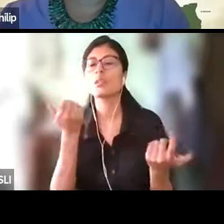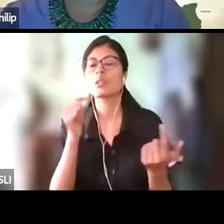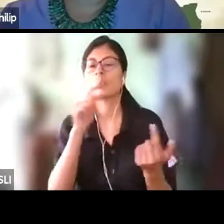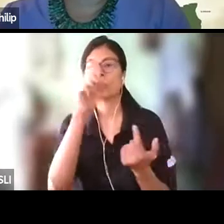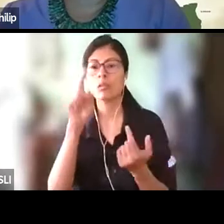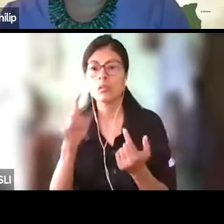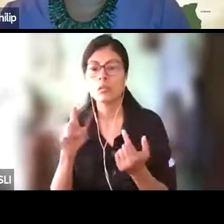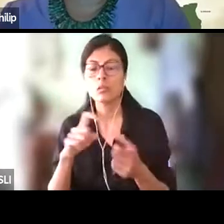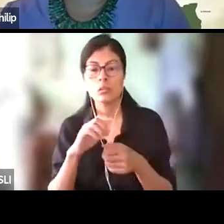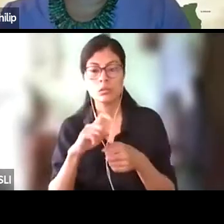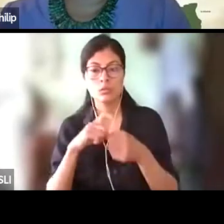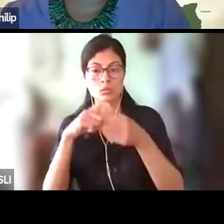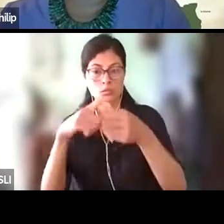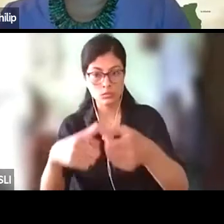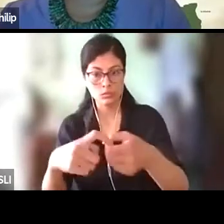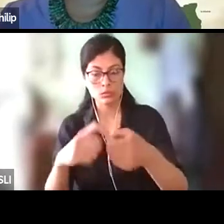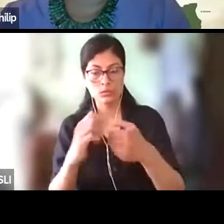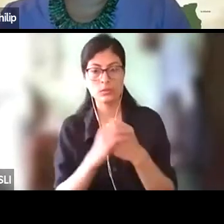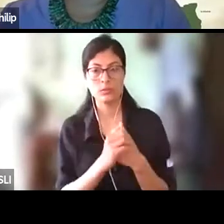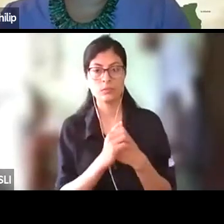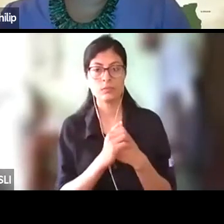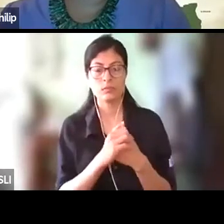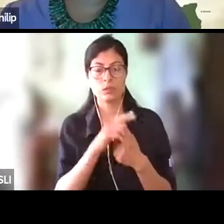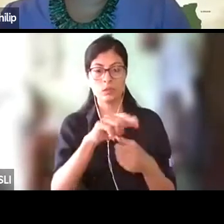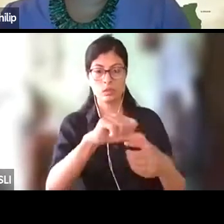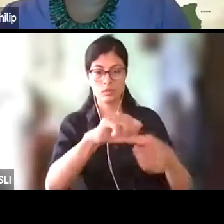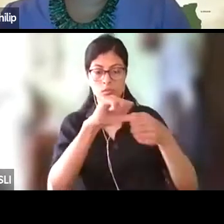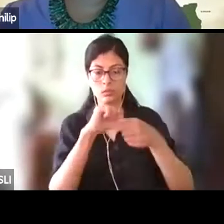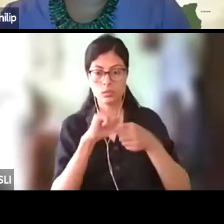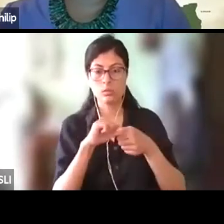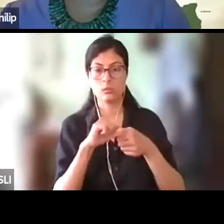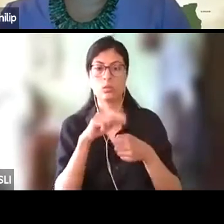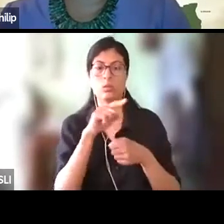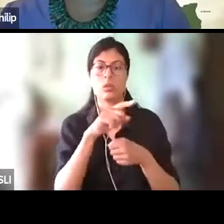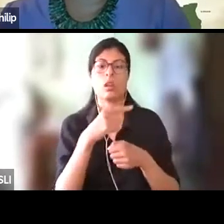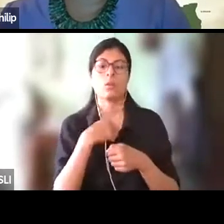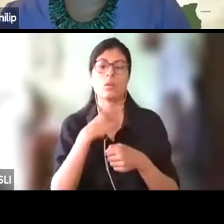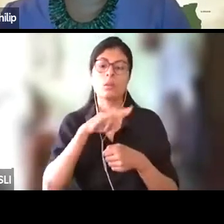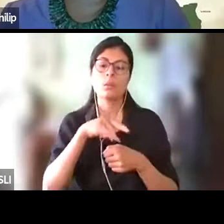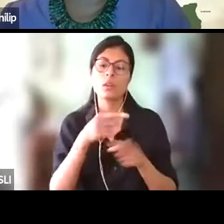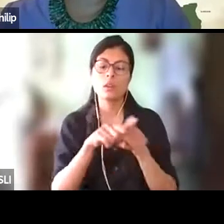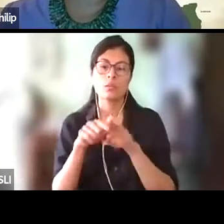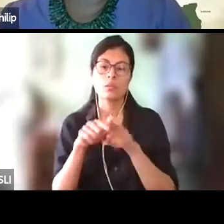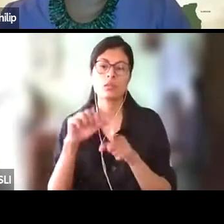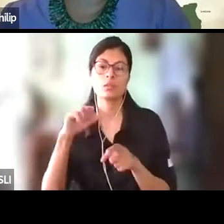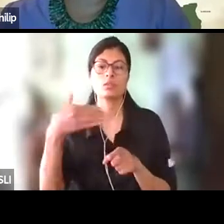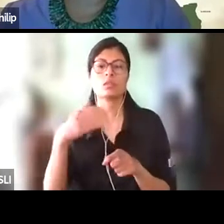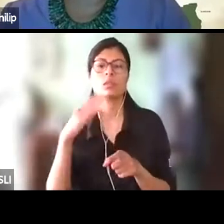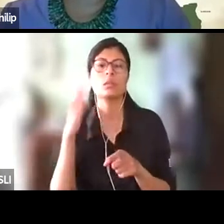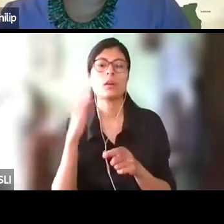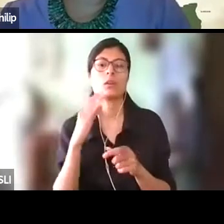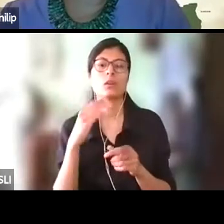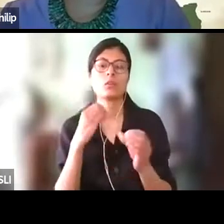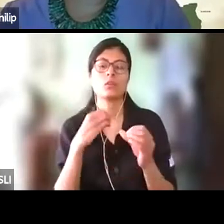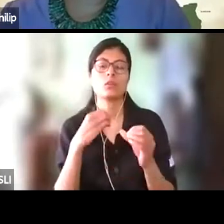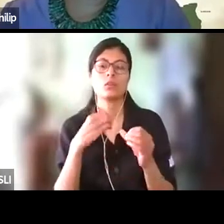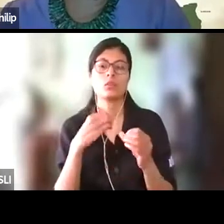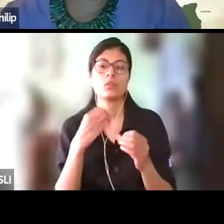again connecting with the whole climate change discourse and debate, where we see that the